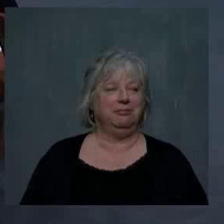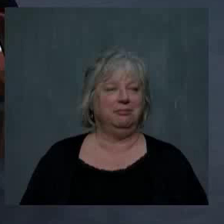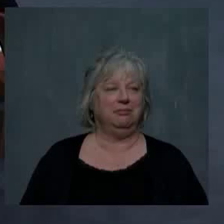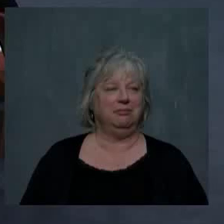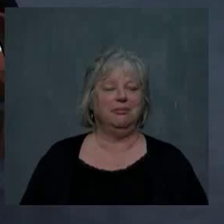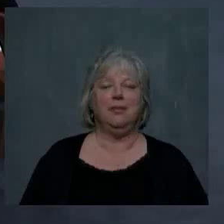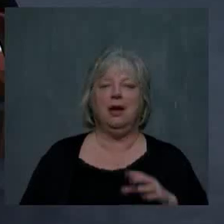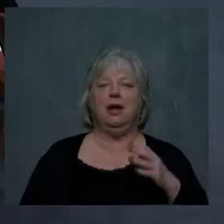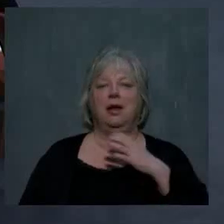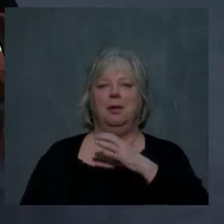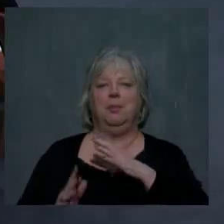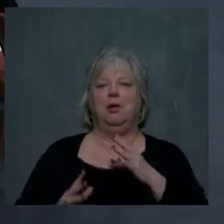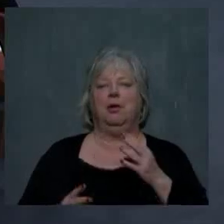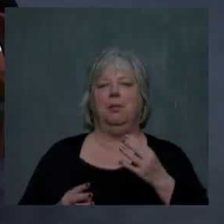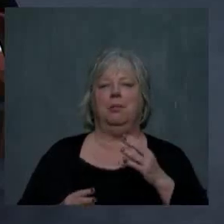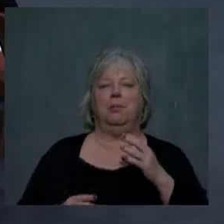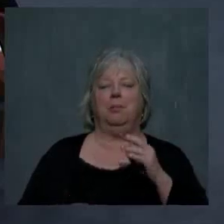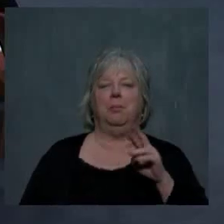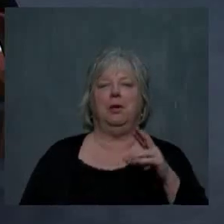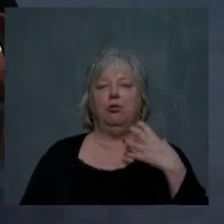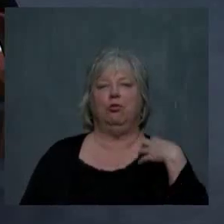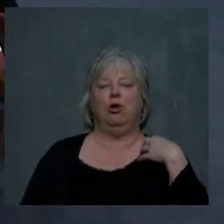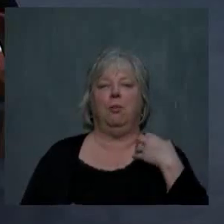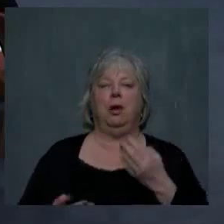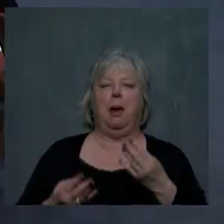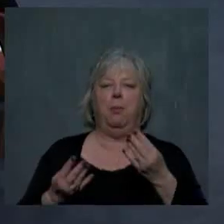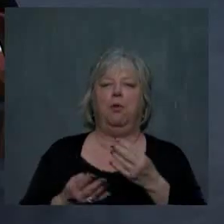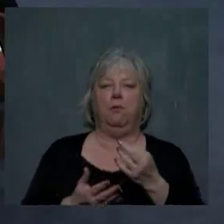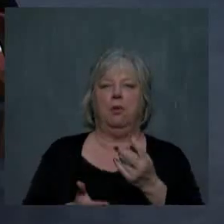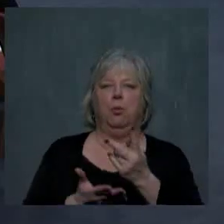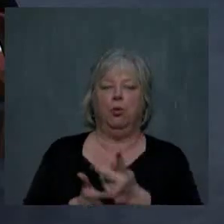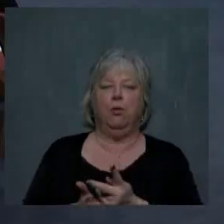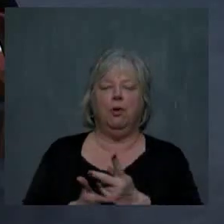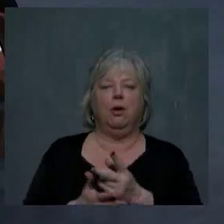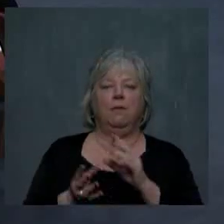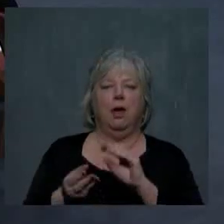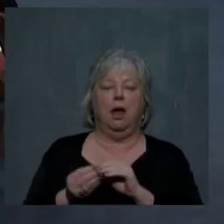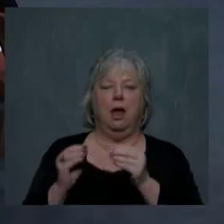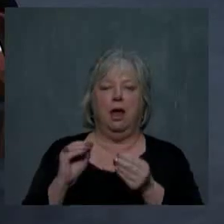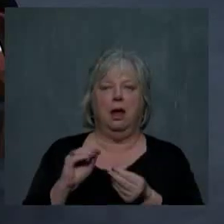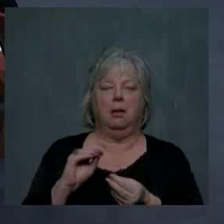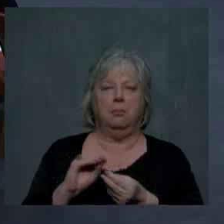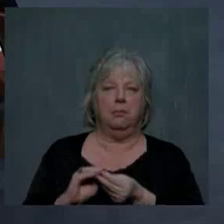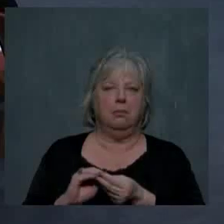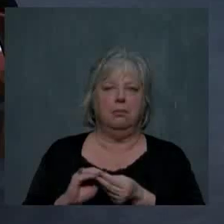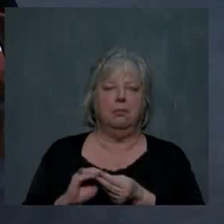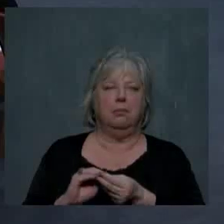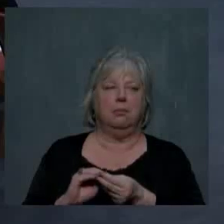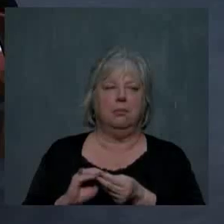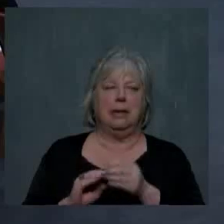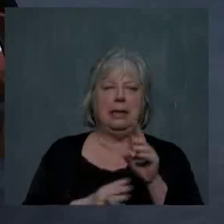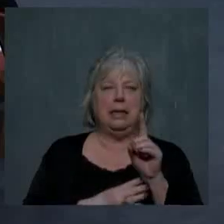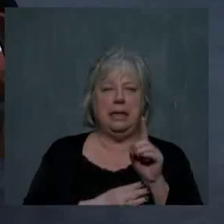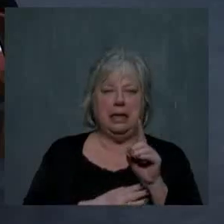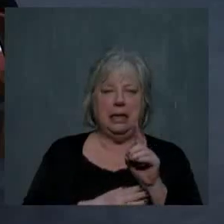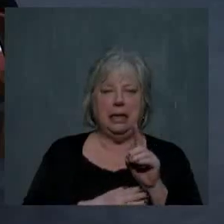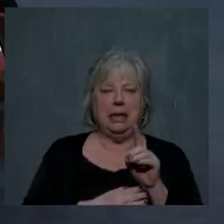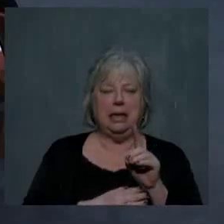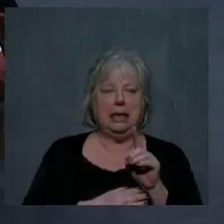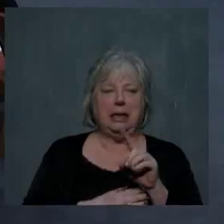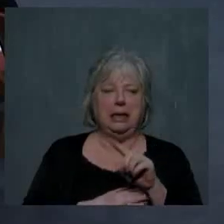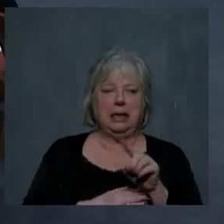Mr. Chairman, I'd like to move for the approval of items Item D,